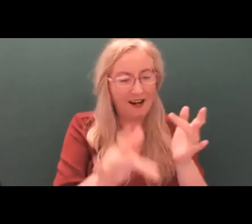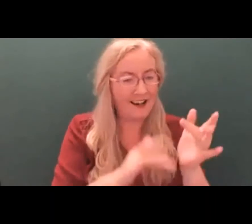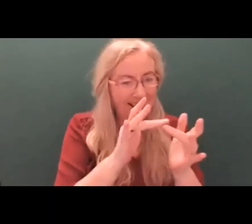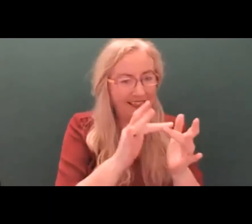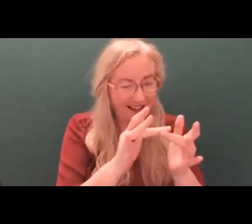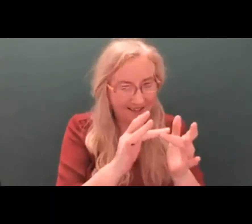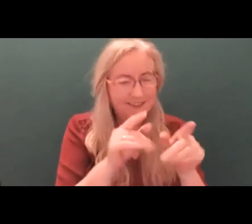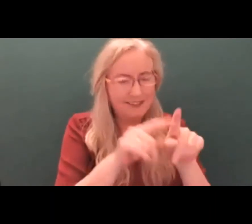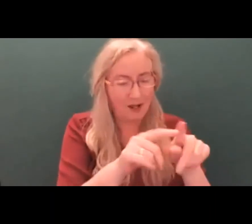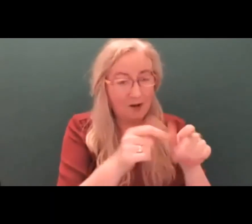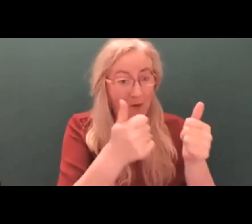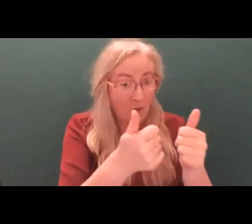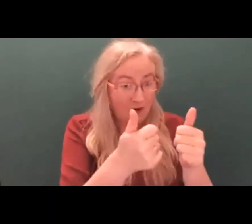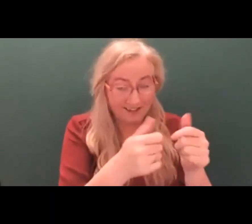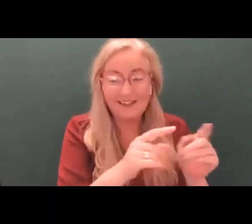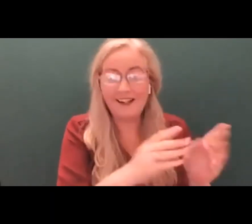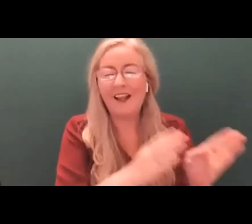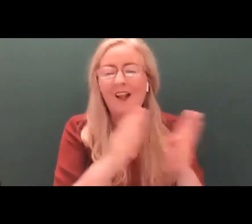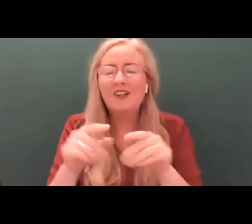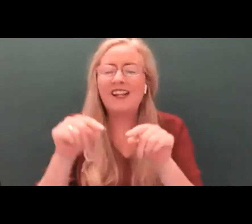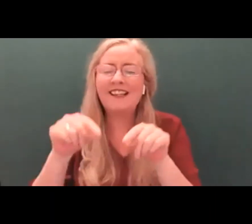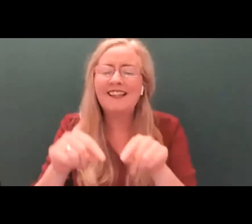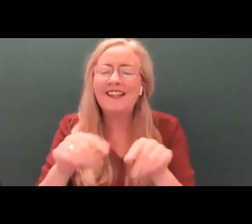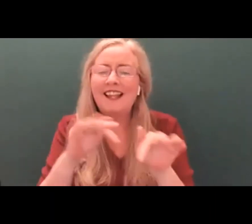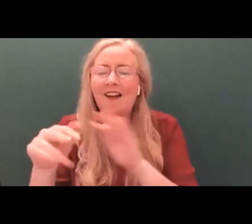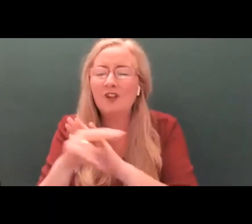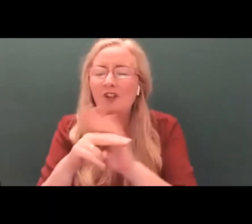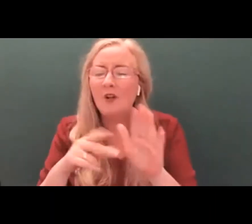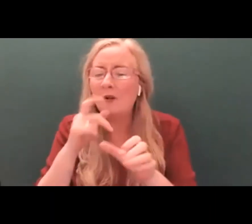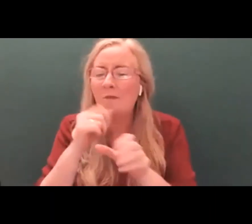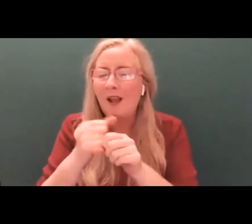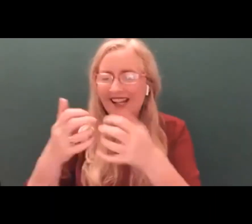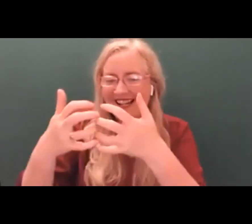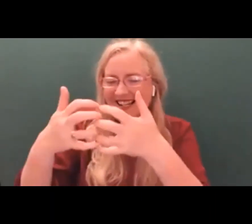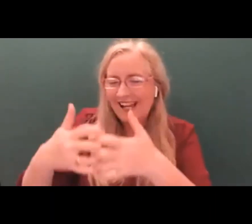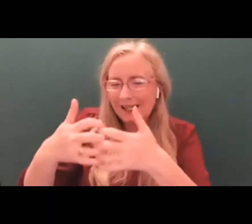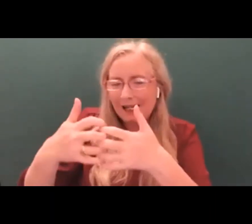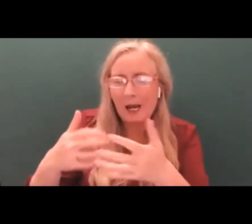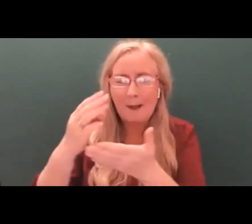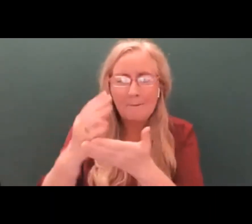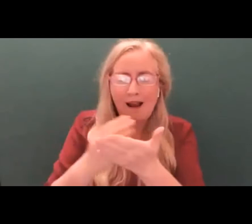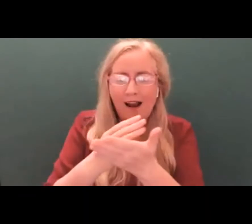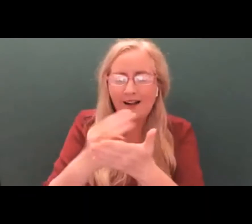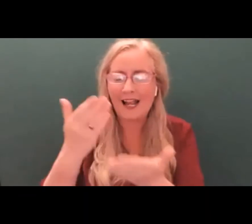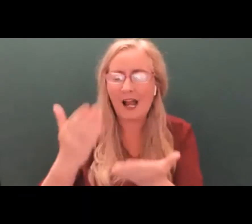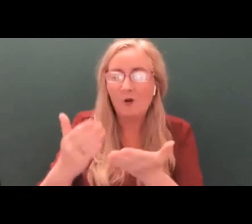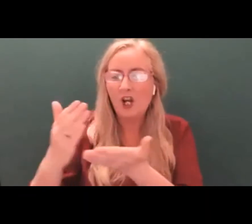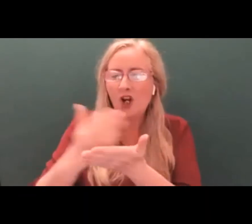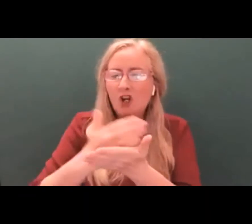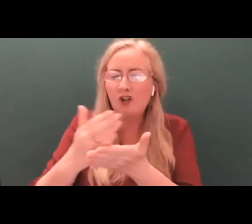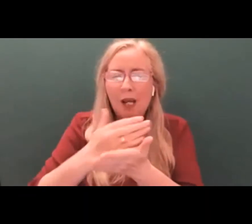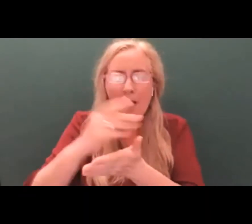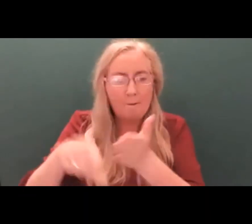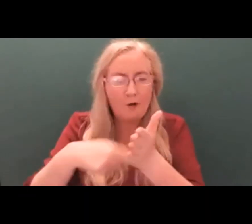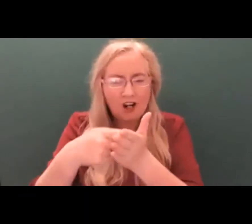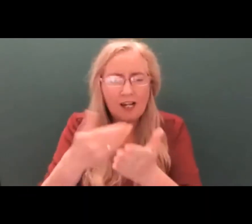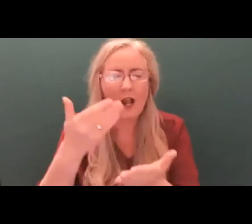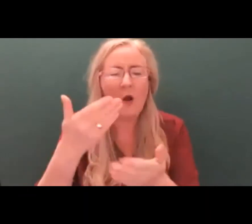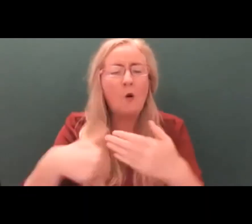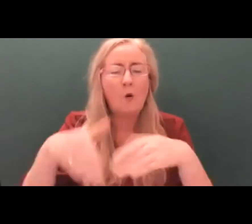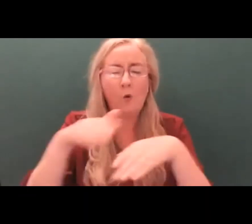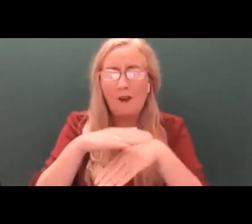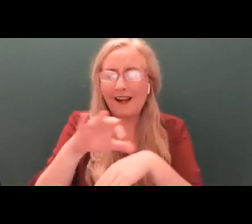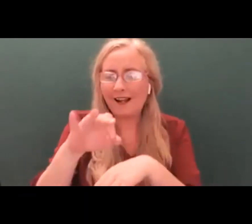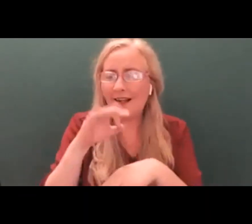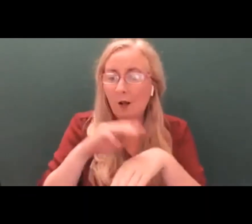afternoon, I'm going to give you a short introduction of the technical side of sharing your project with us, and where you'll find more information